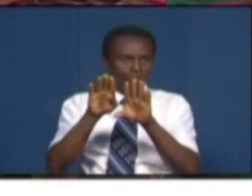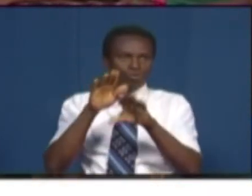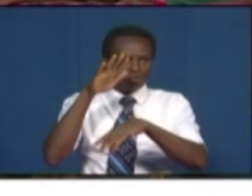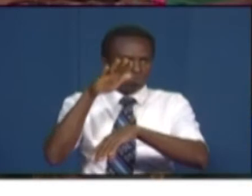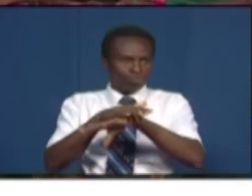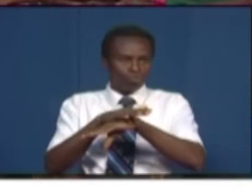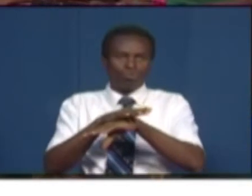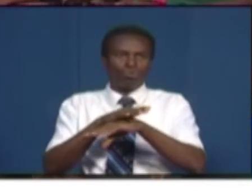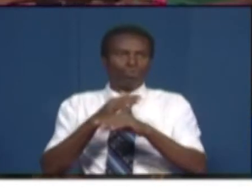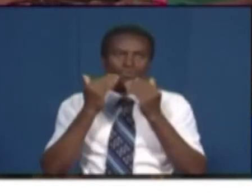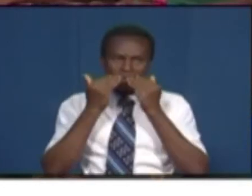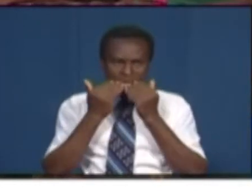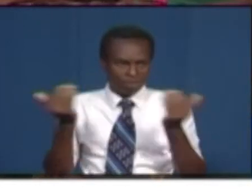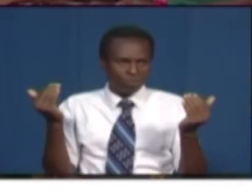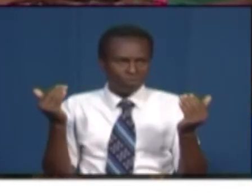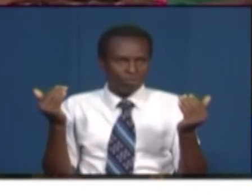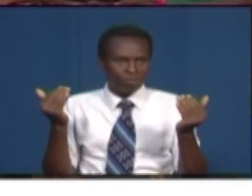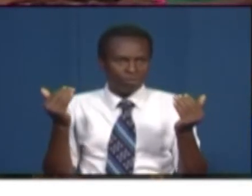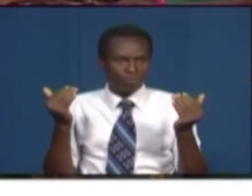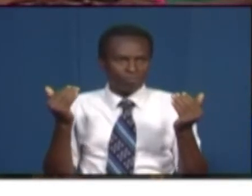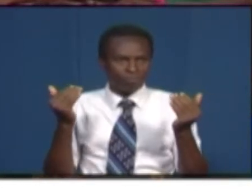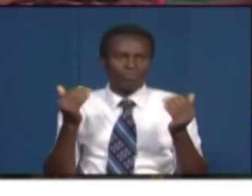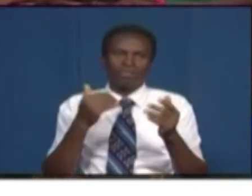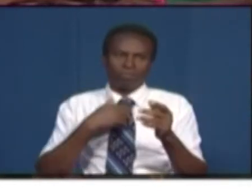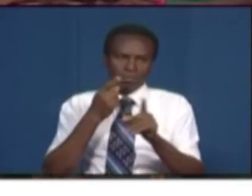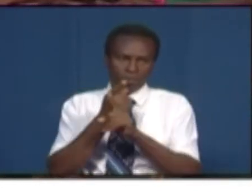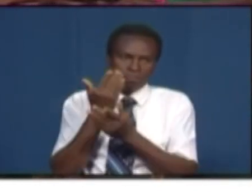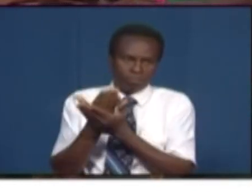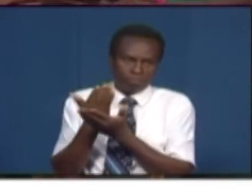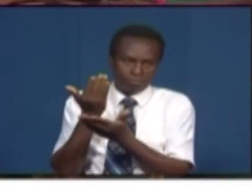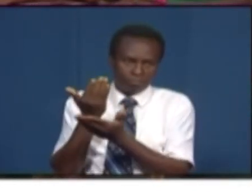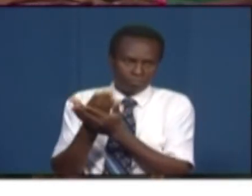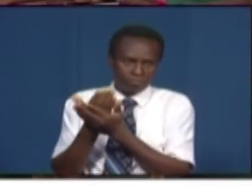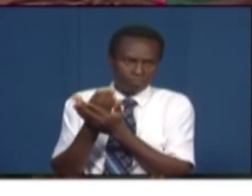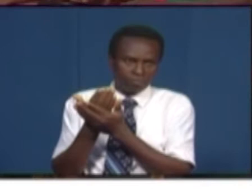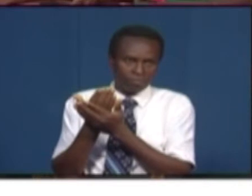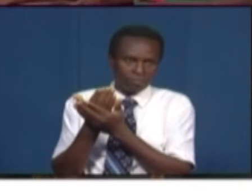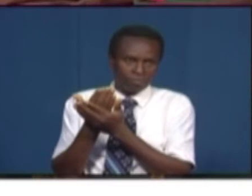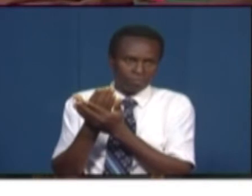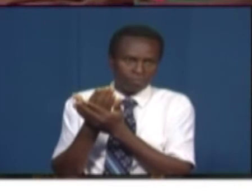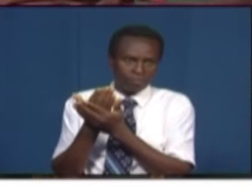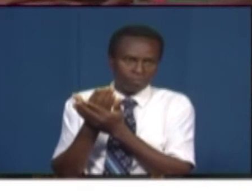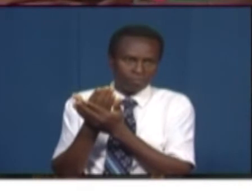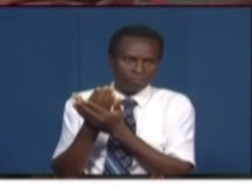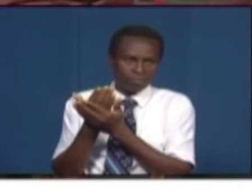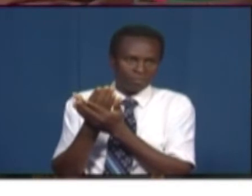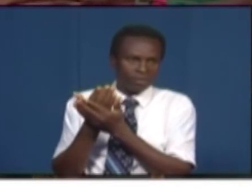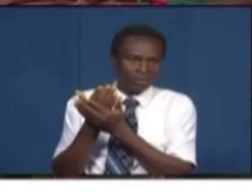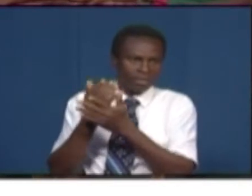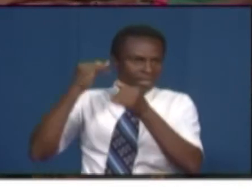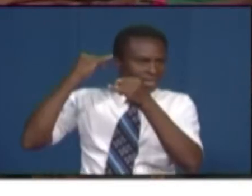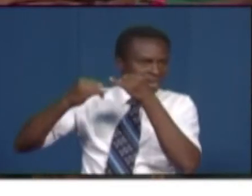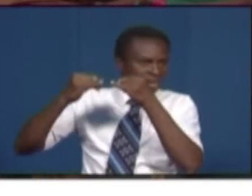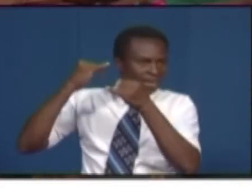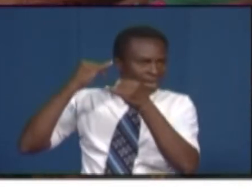note, we have a very last appeal from you. Our last episode will be shown on the 6th of April. I want you to truly note